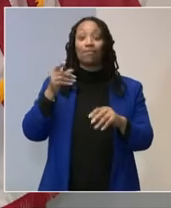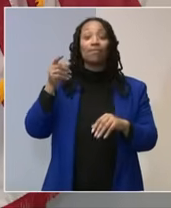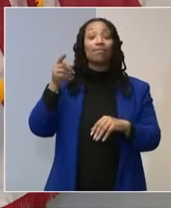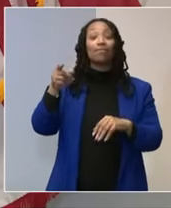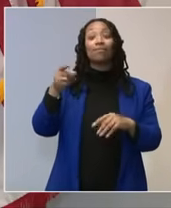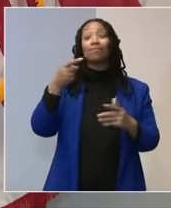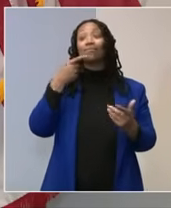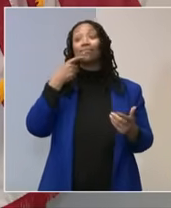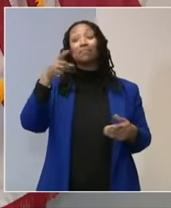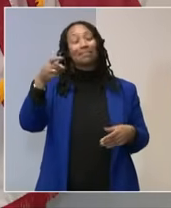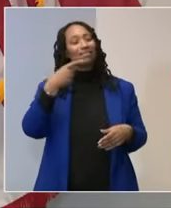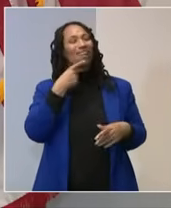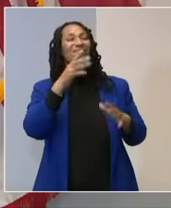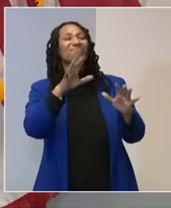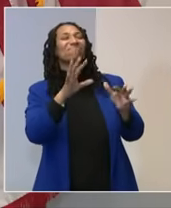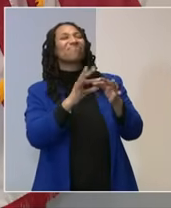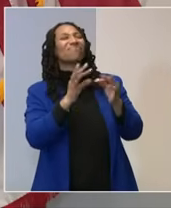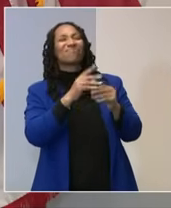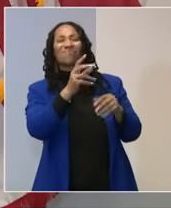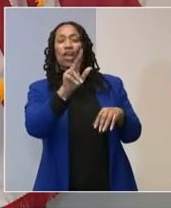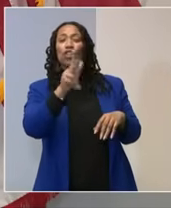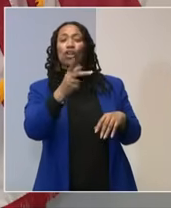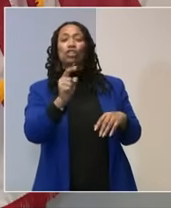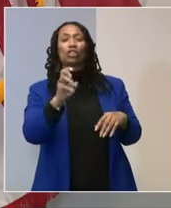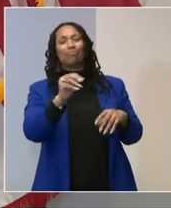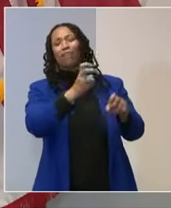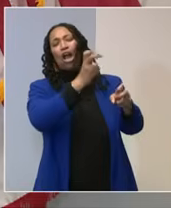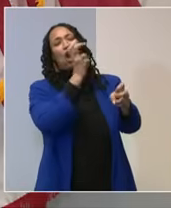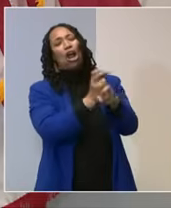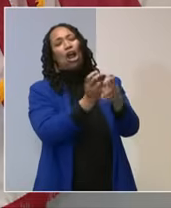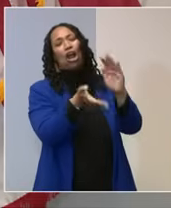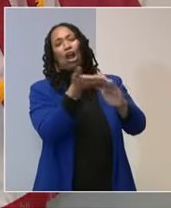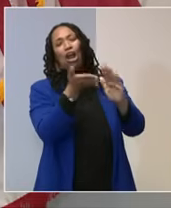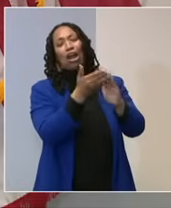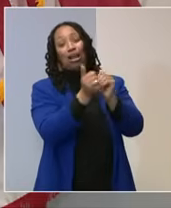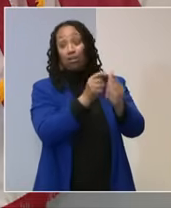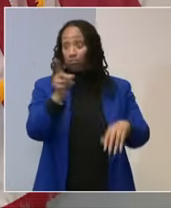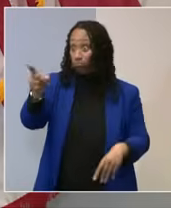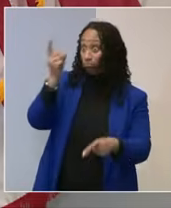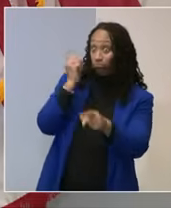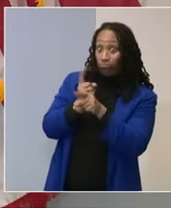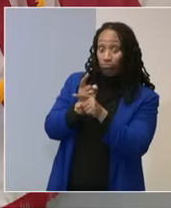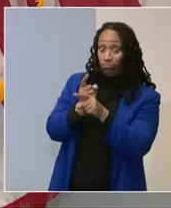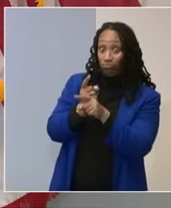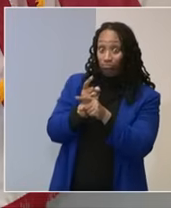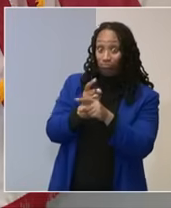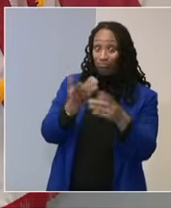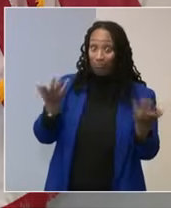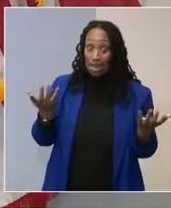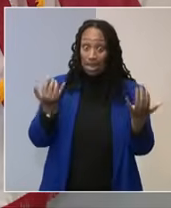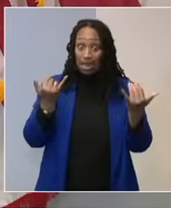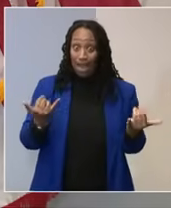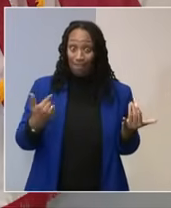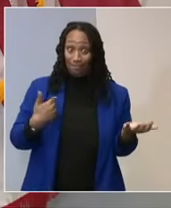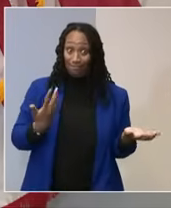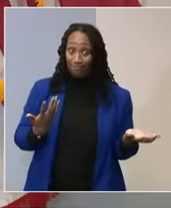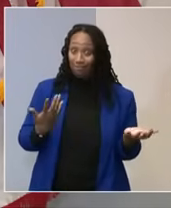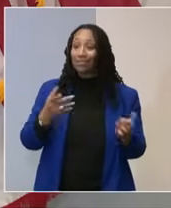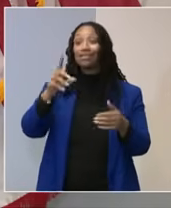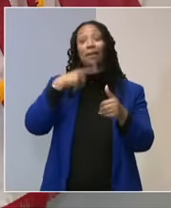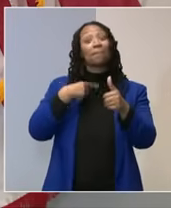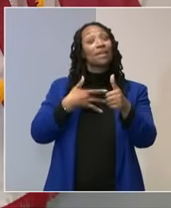everybody said third terms are hard. And my answer was always, well, first terms are hard, second terms are hard, all terms are